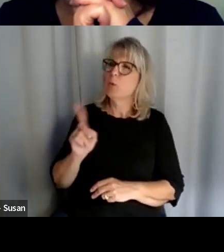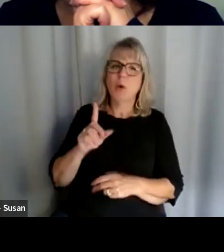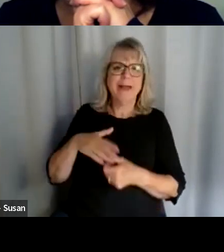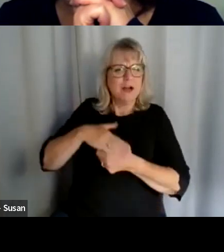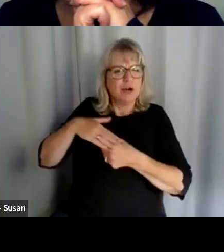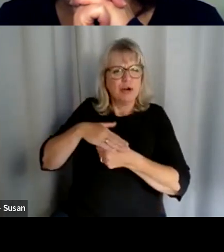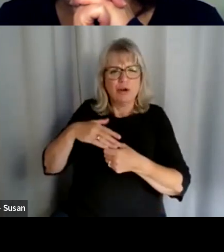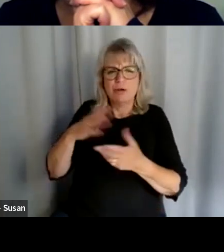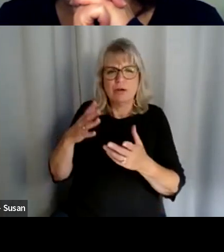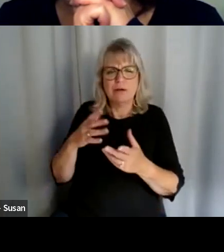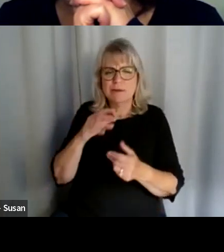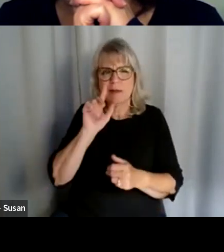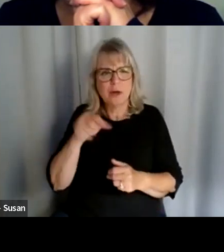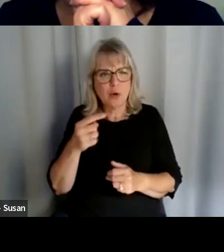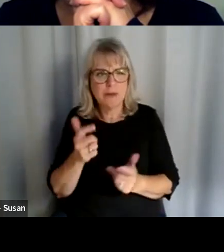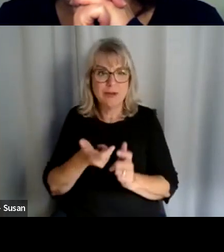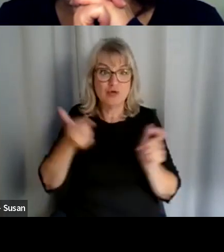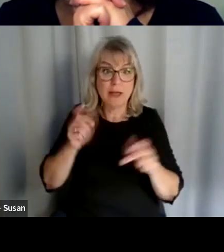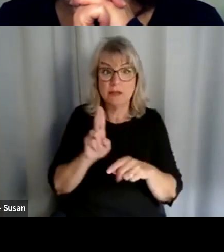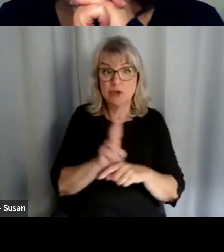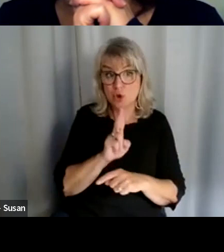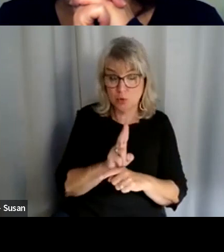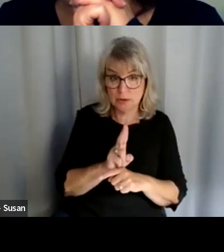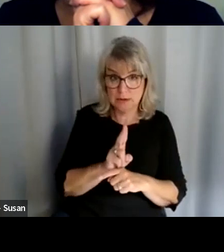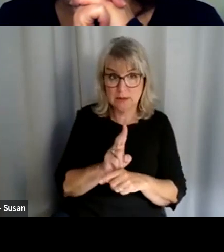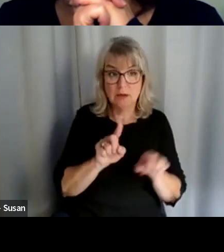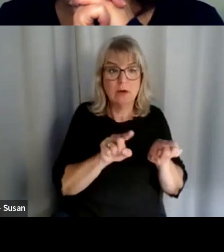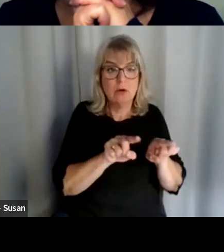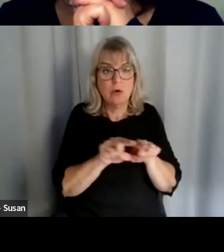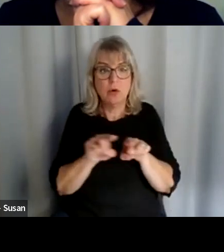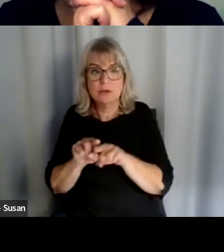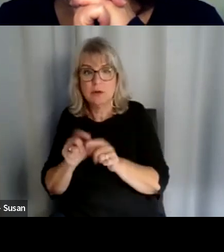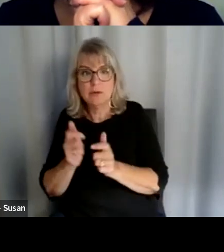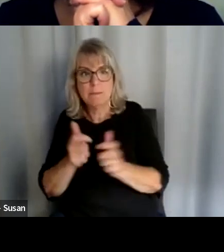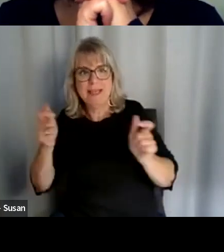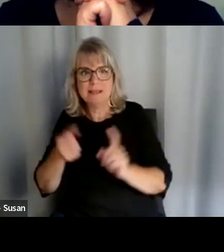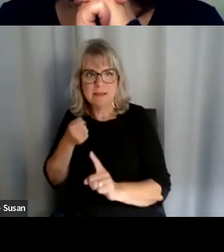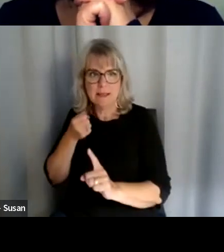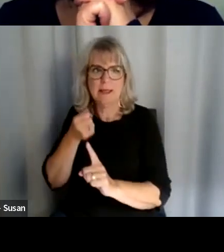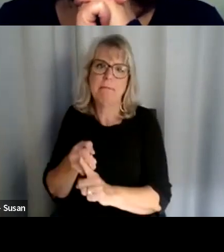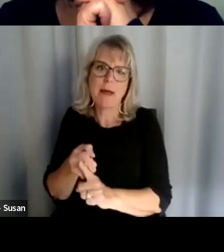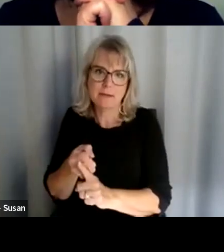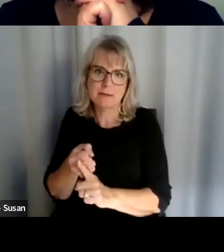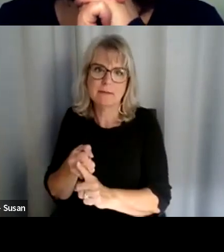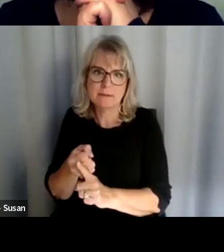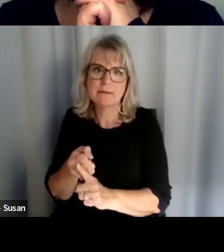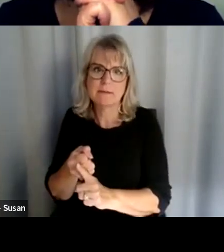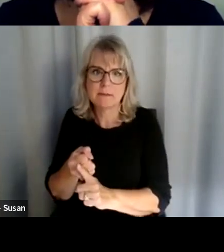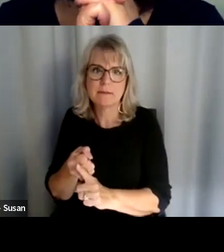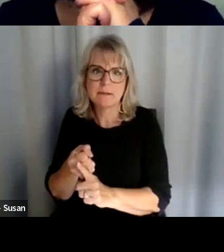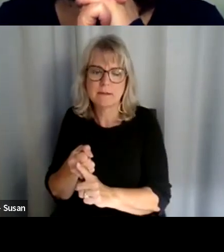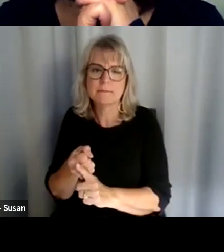where can we not only greatest use, but where can we have the greatest impact? And so, you